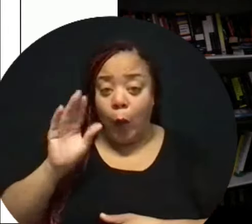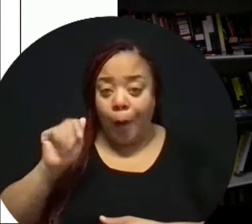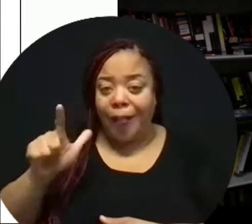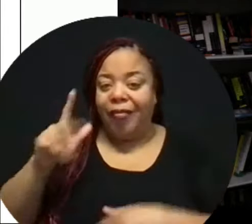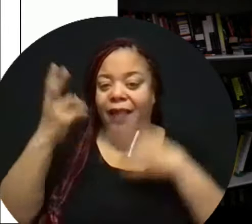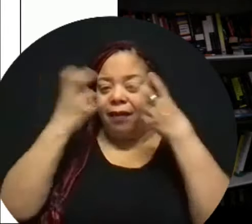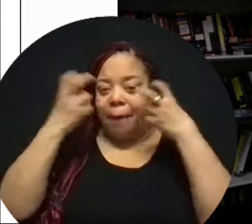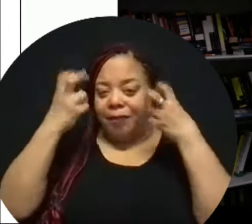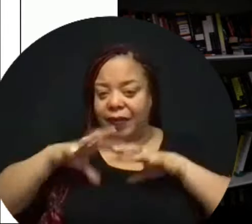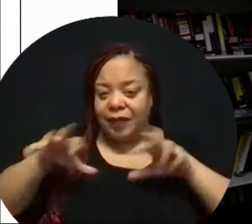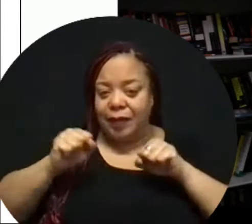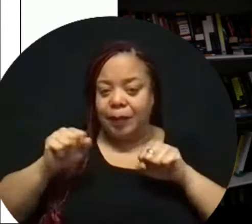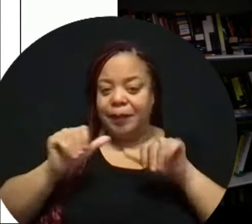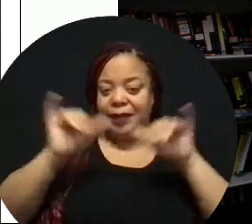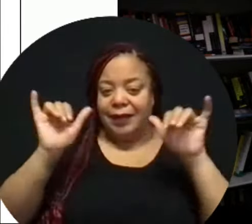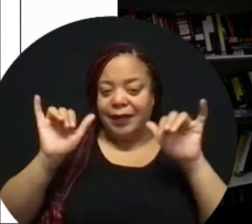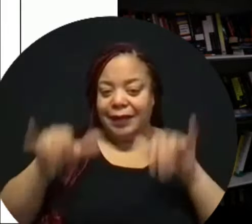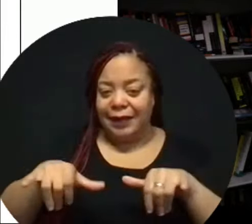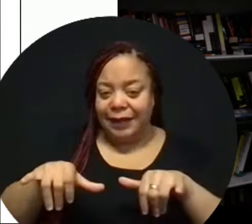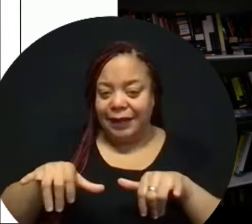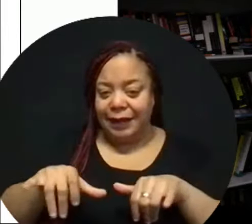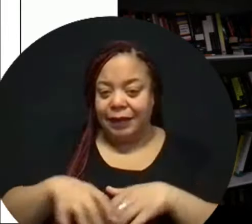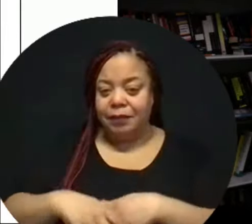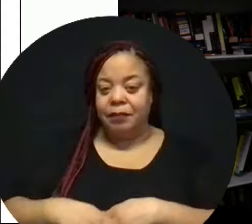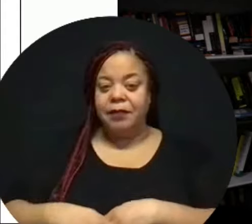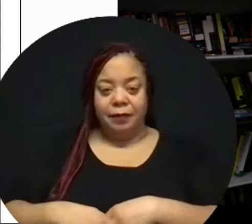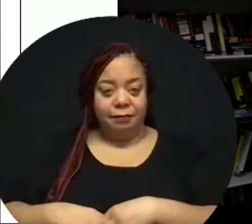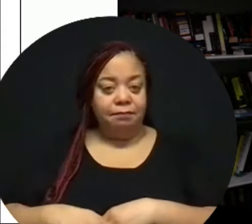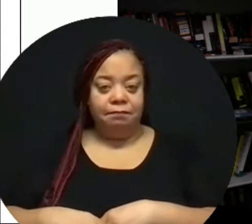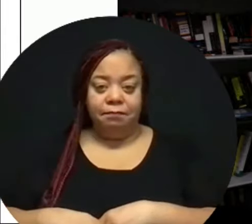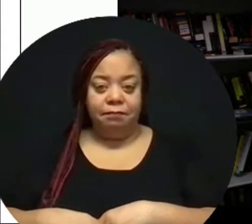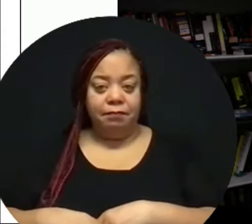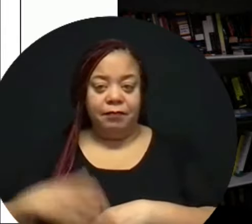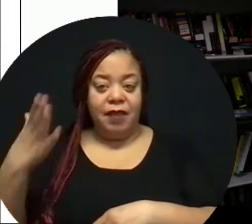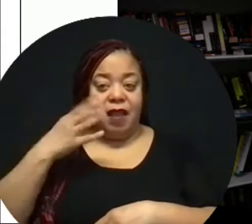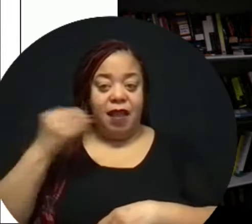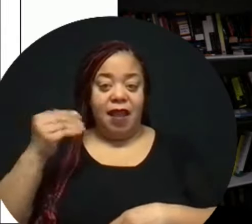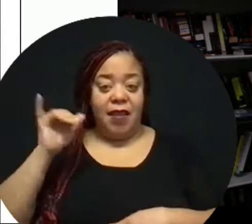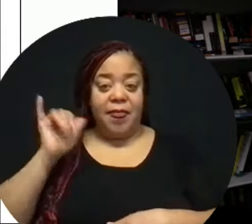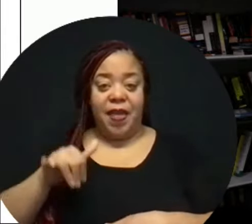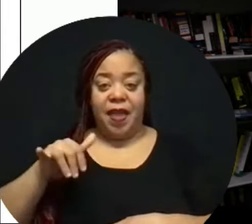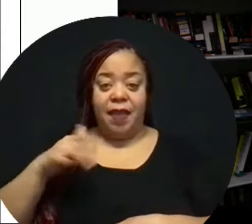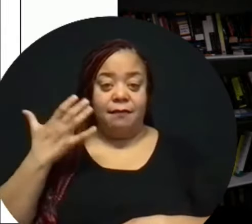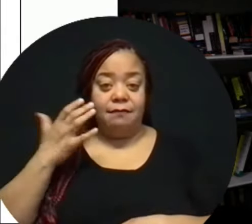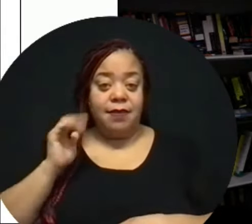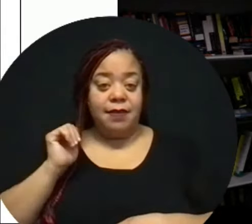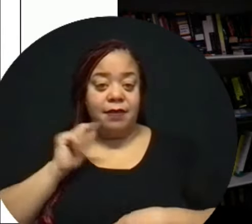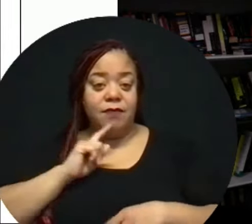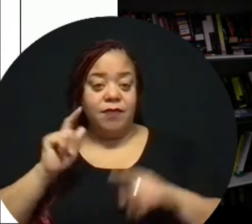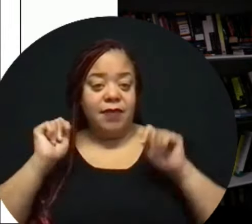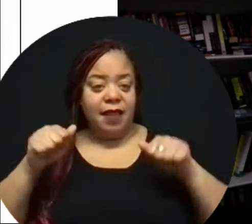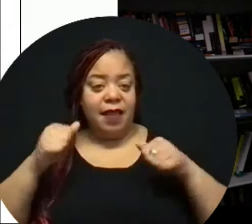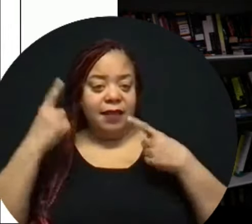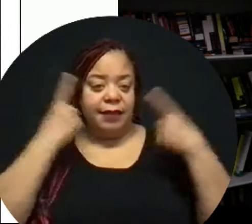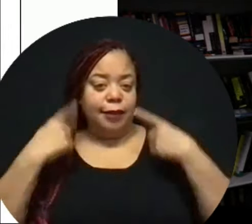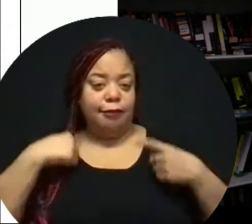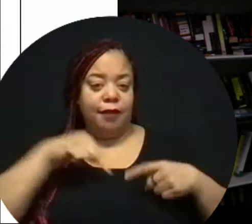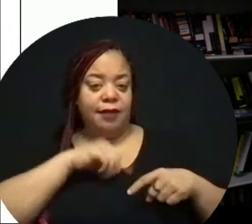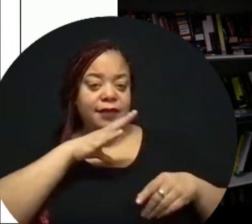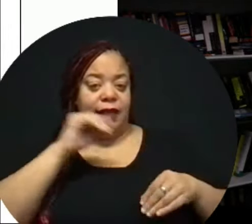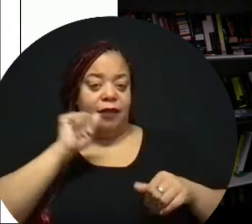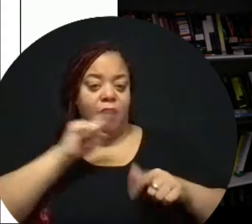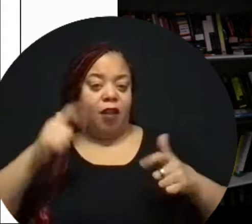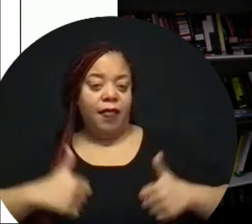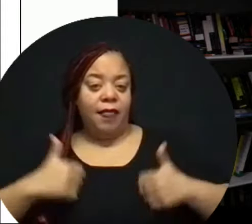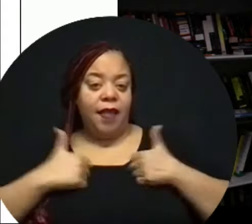I think, again, I want to underscore decolonization is not a metaphor. That means indigenous sovereignties. That